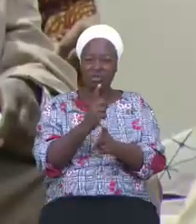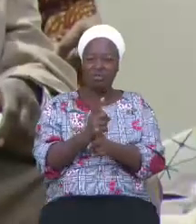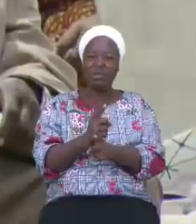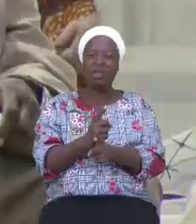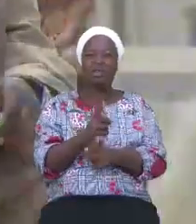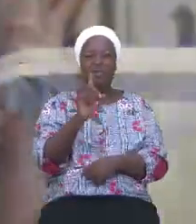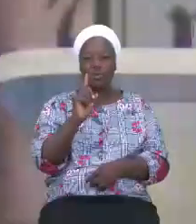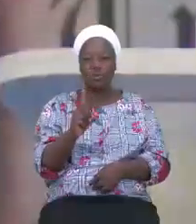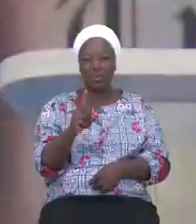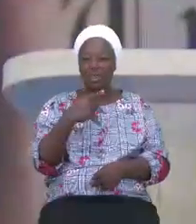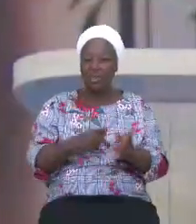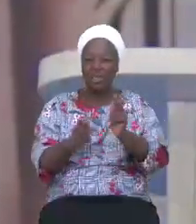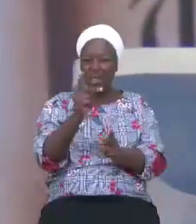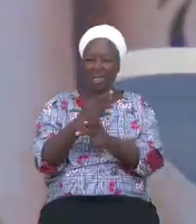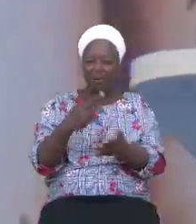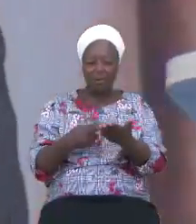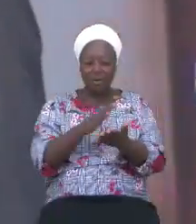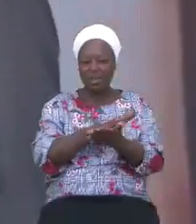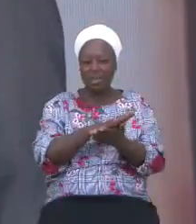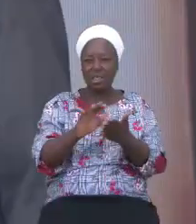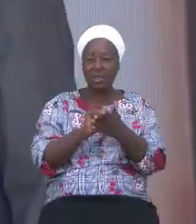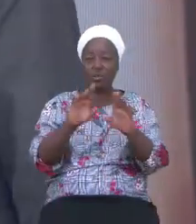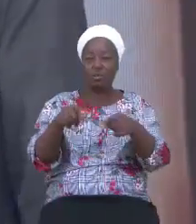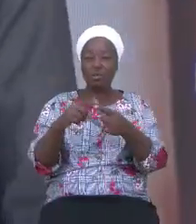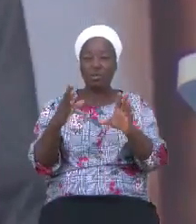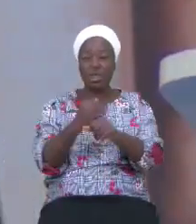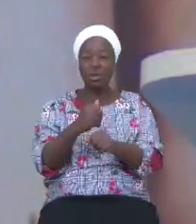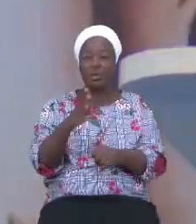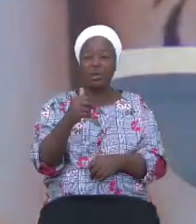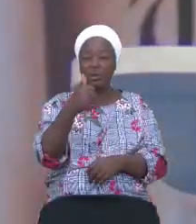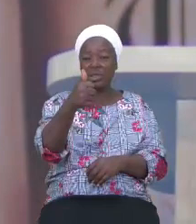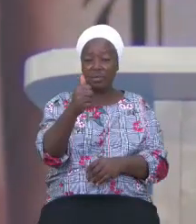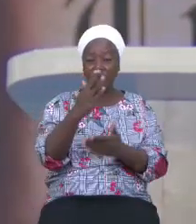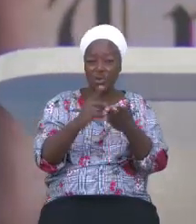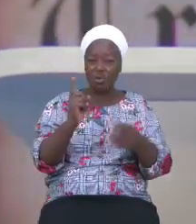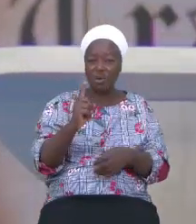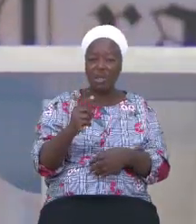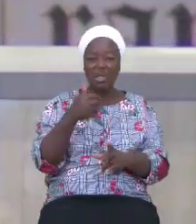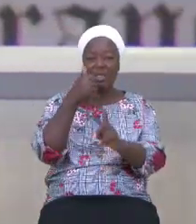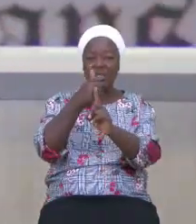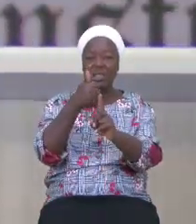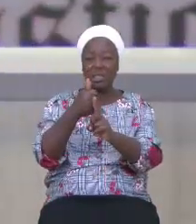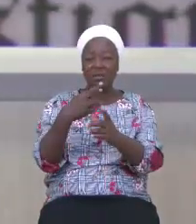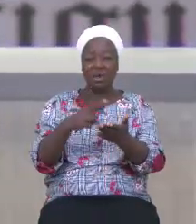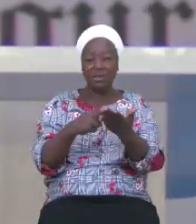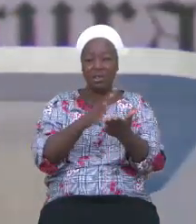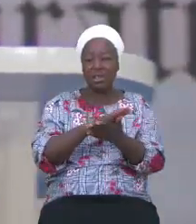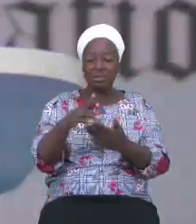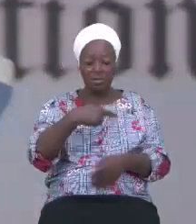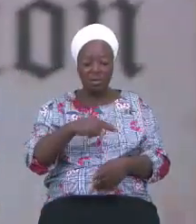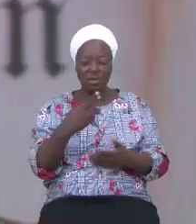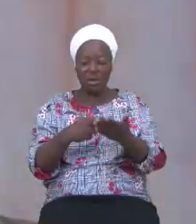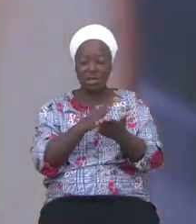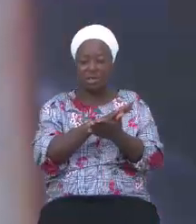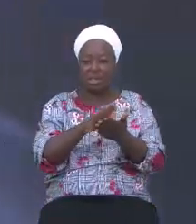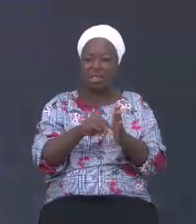the kind of righteousness you go to get by yourself somewhere, self-righteousness, religious righteousness,